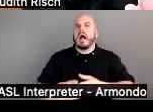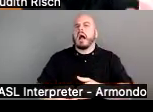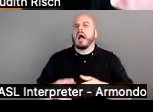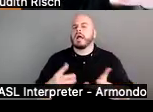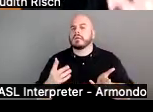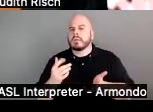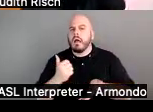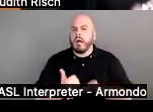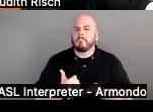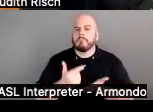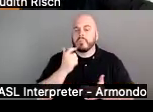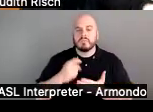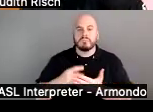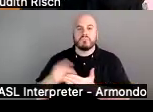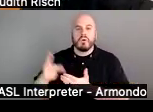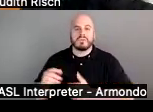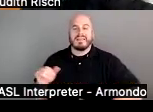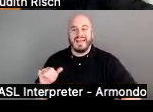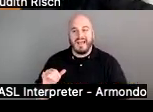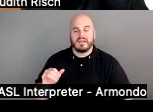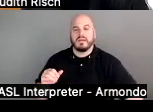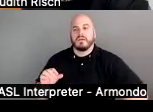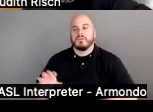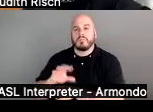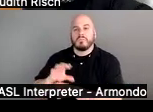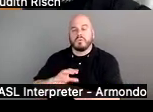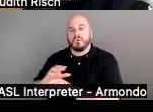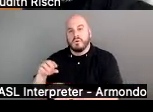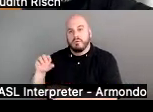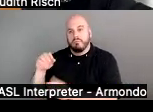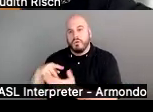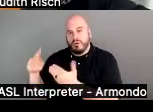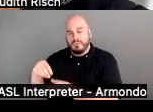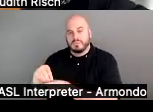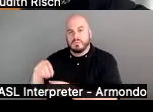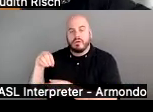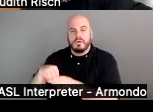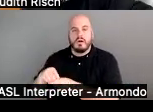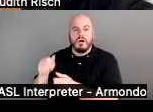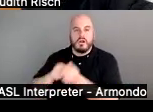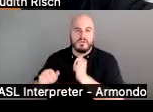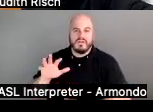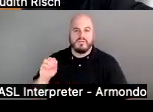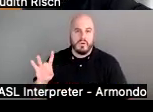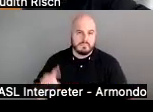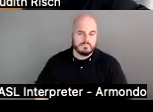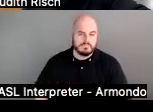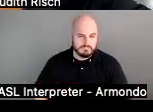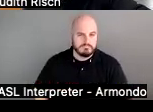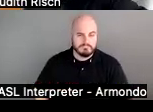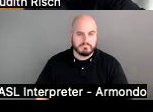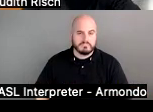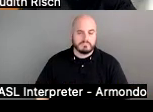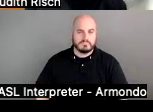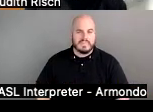because programs like they're computer based are covered under 508. Does that make sense